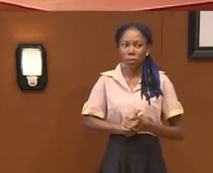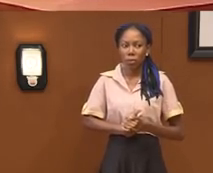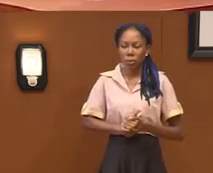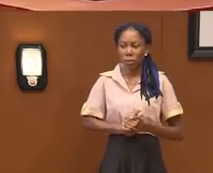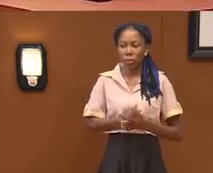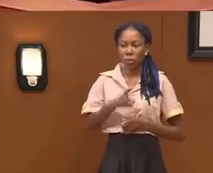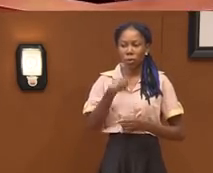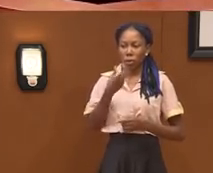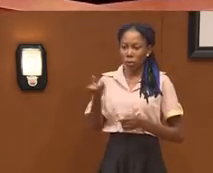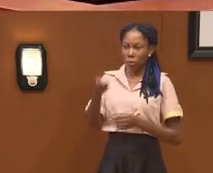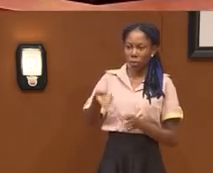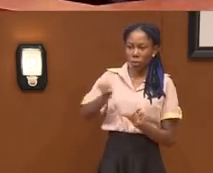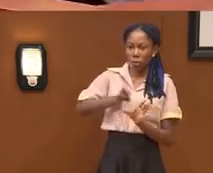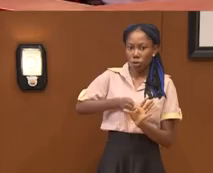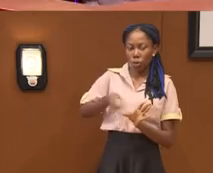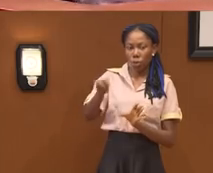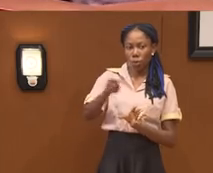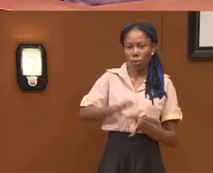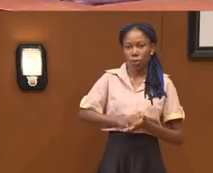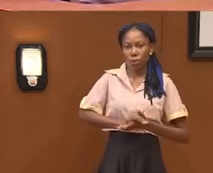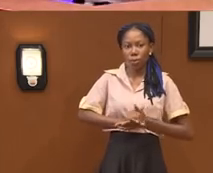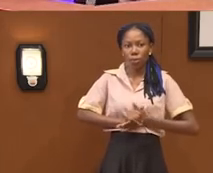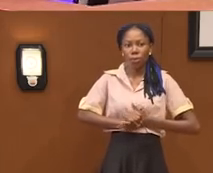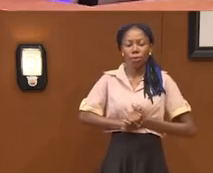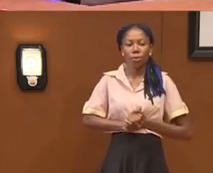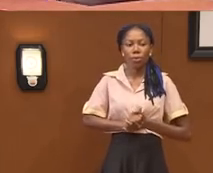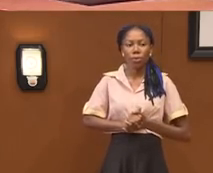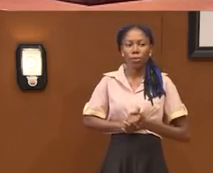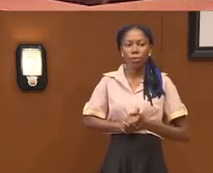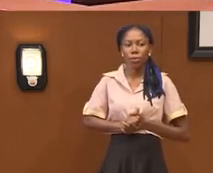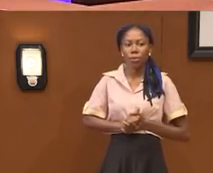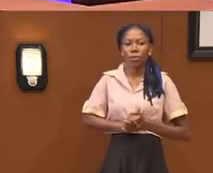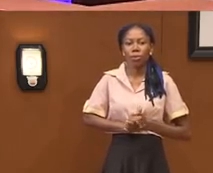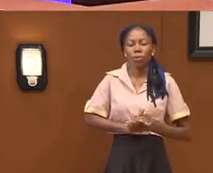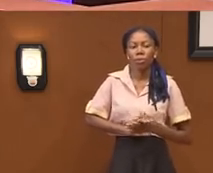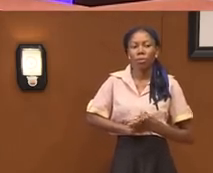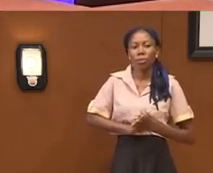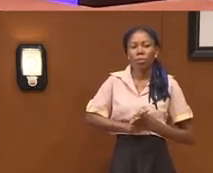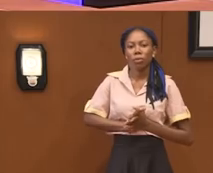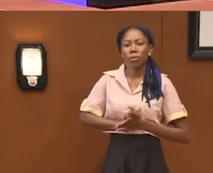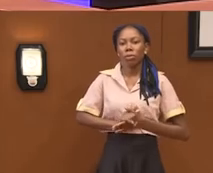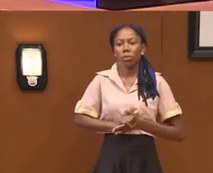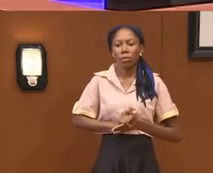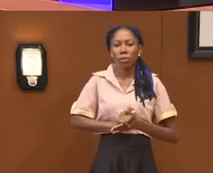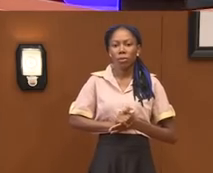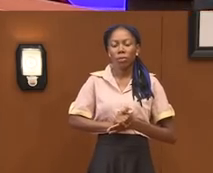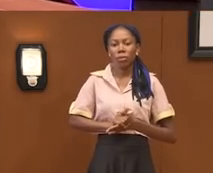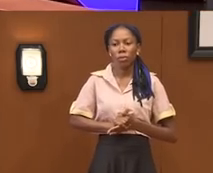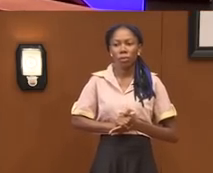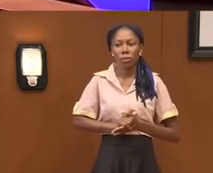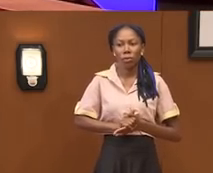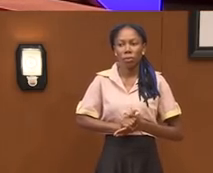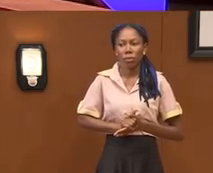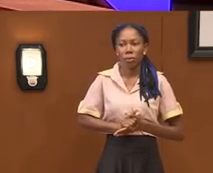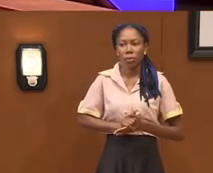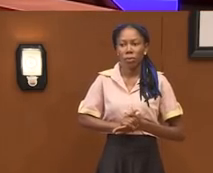Step out. Come to this side and have a look at it. I can let the two of them reconcile. This is the first payment which he